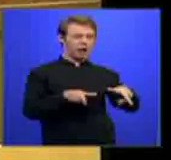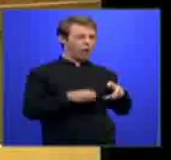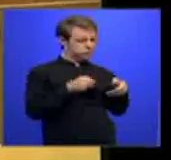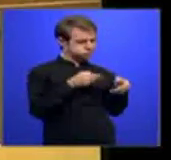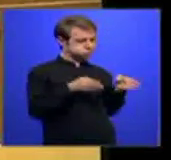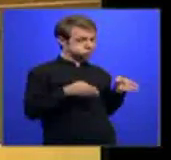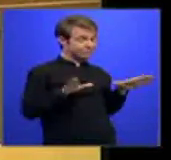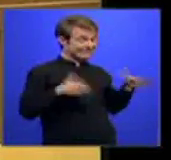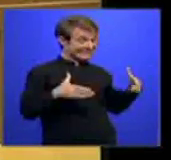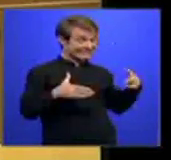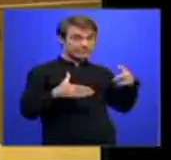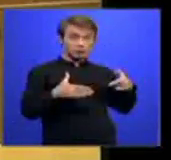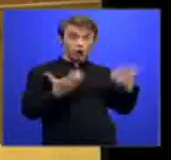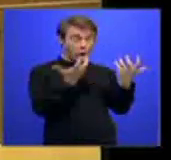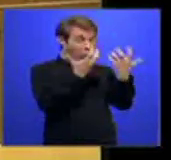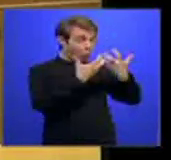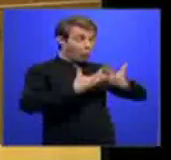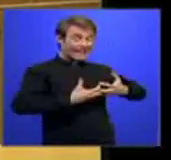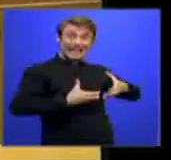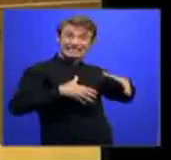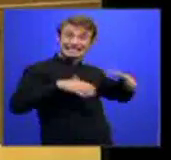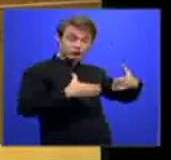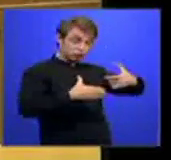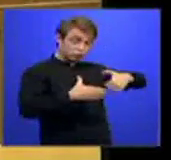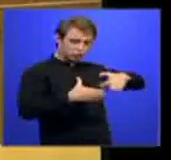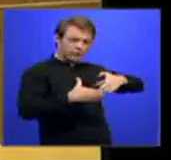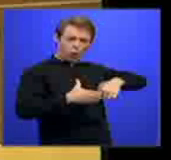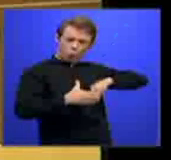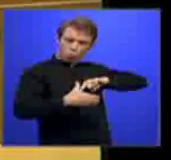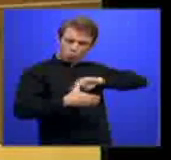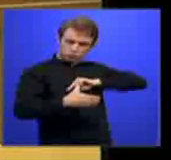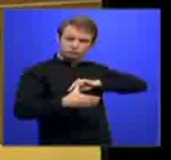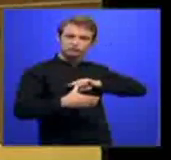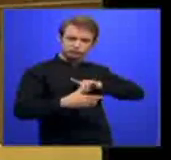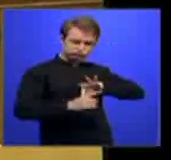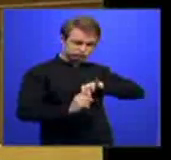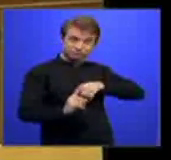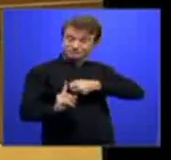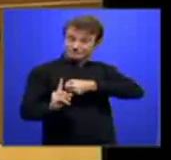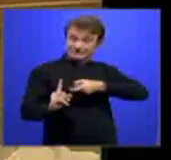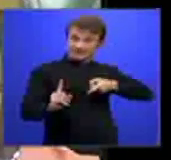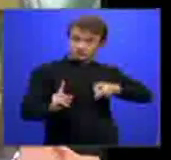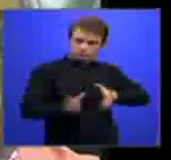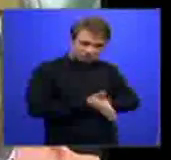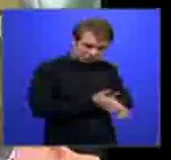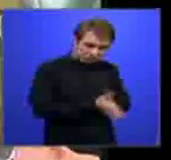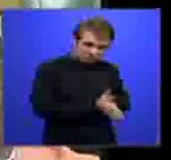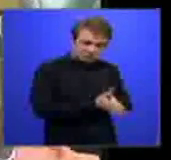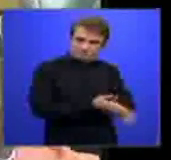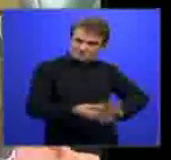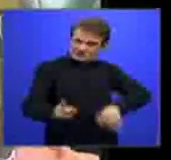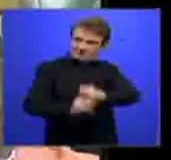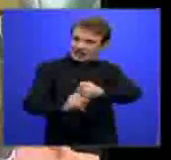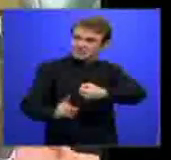this coordinating structure to make the campaign of fighting violence against women